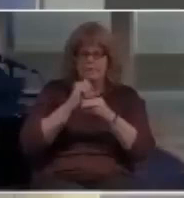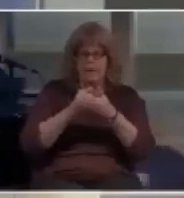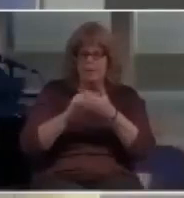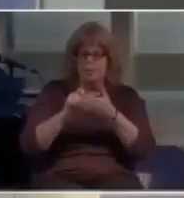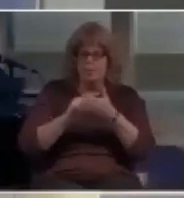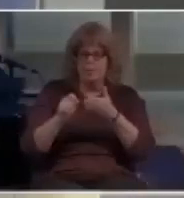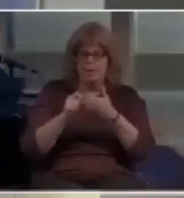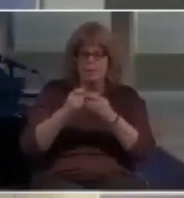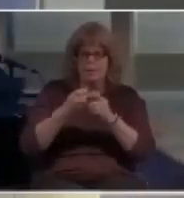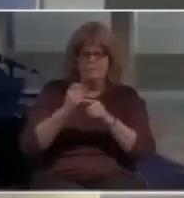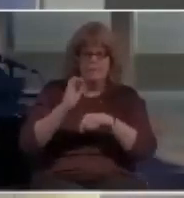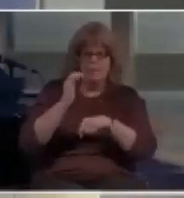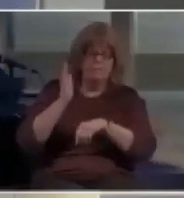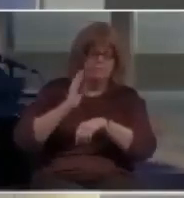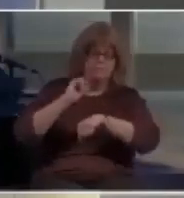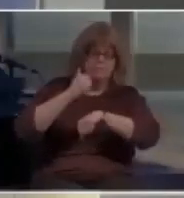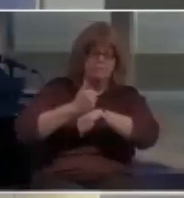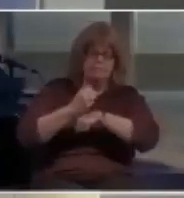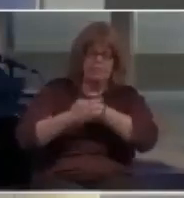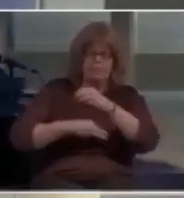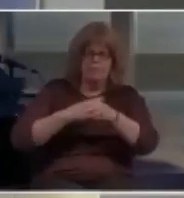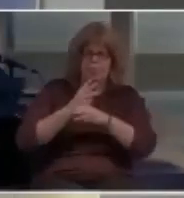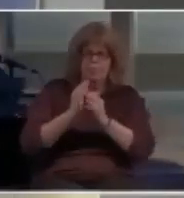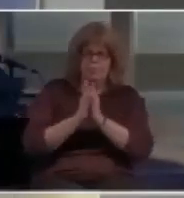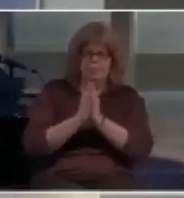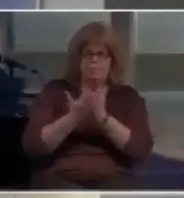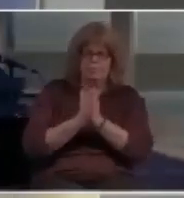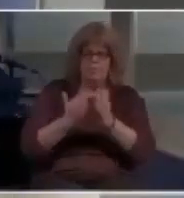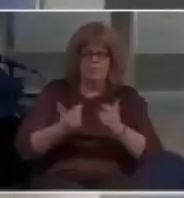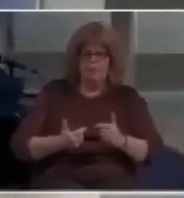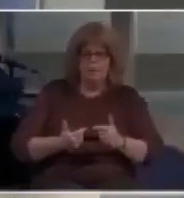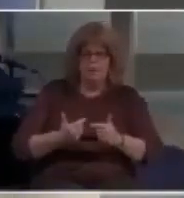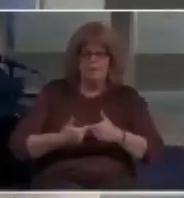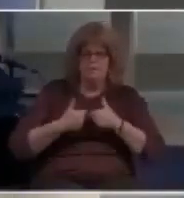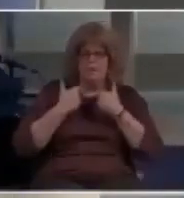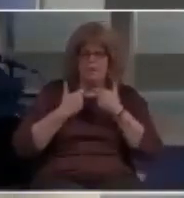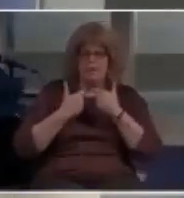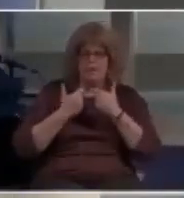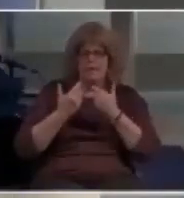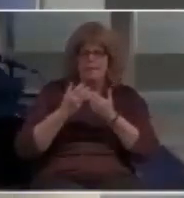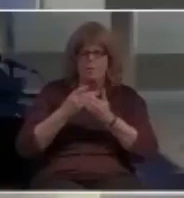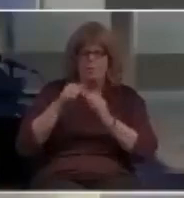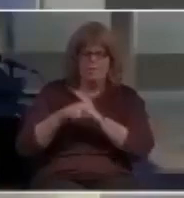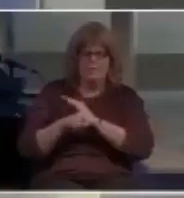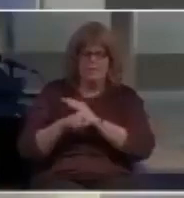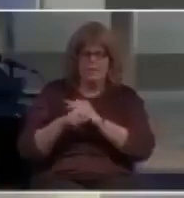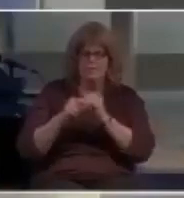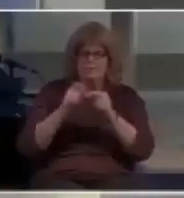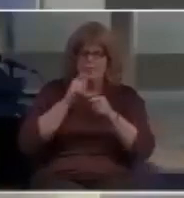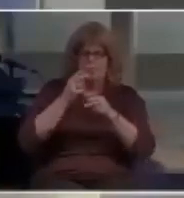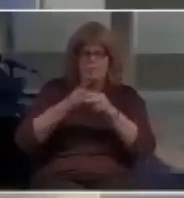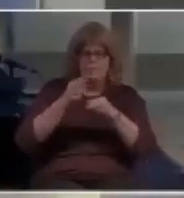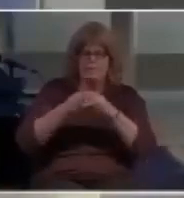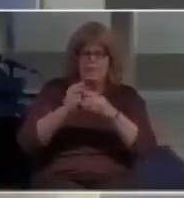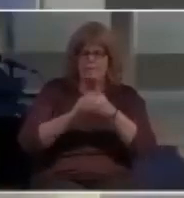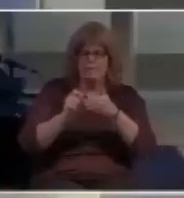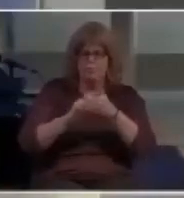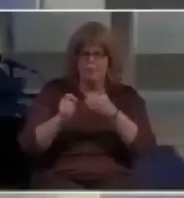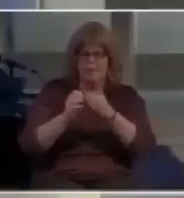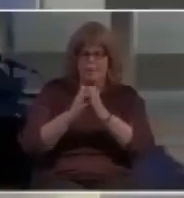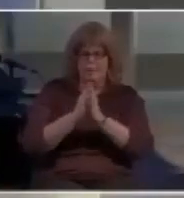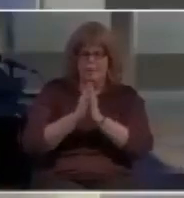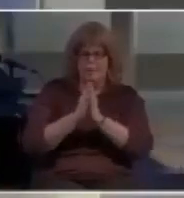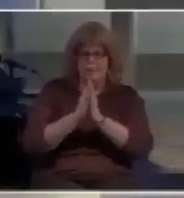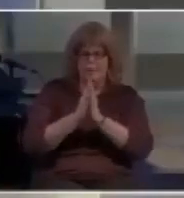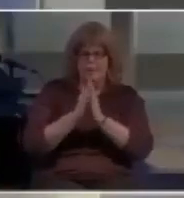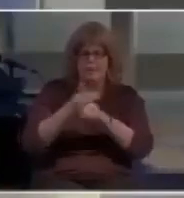written from the foundation of the world in the book of the life of the Lamb who has been slain. So whose name has been written in